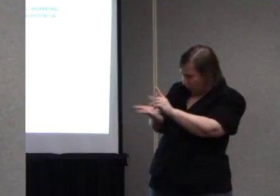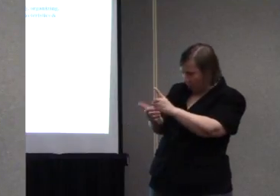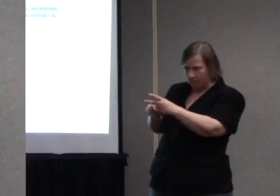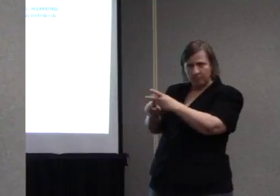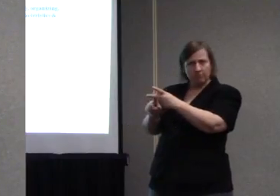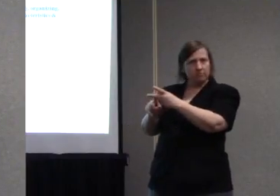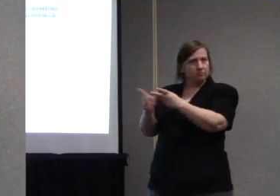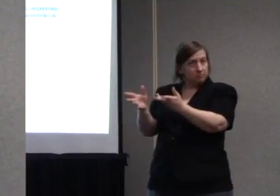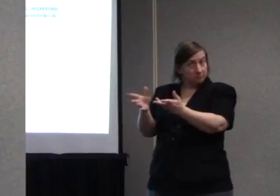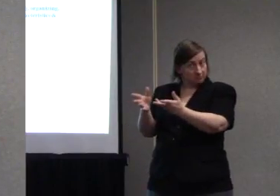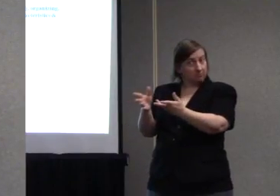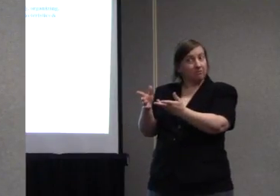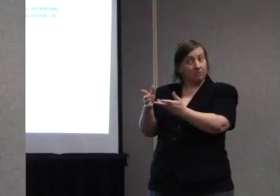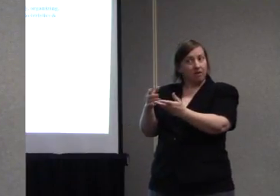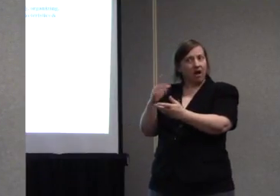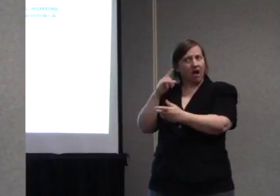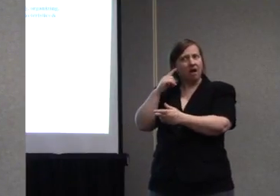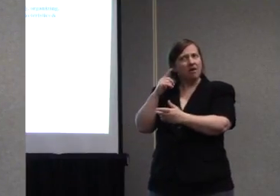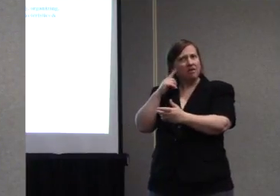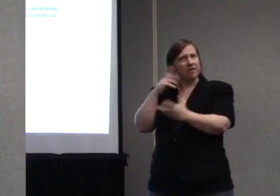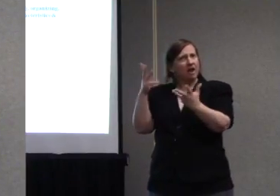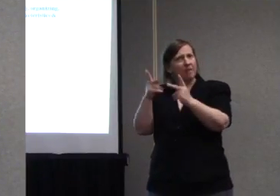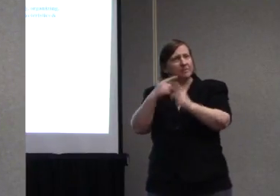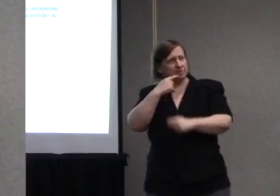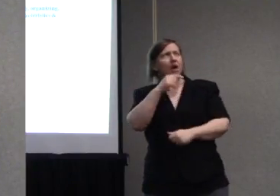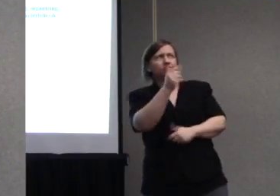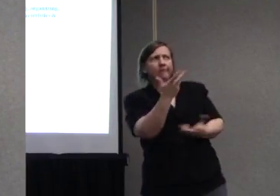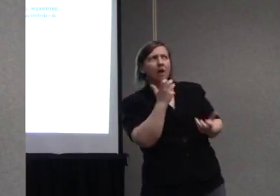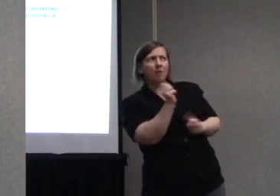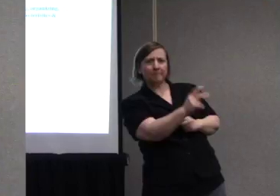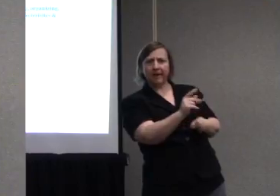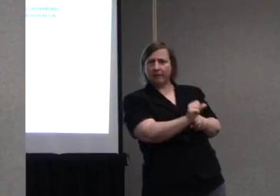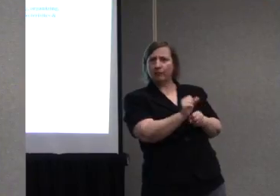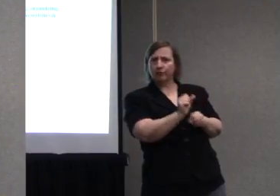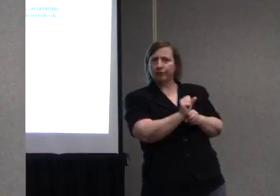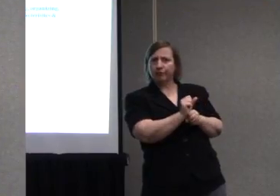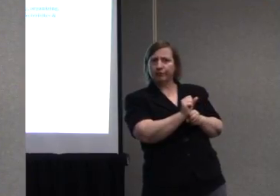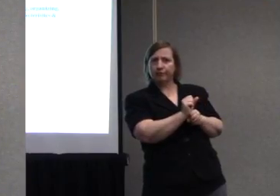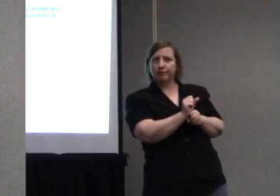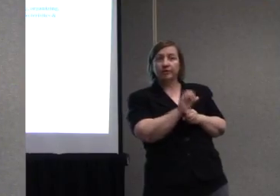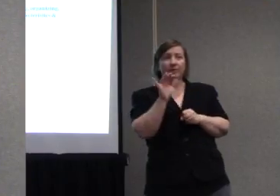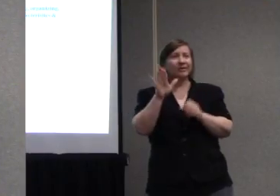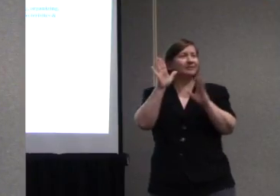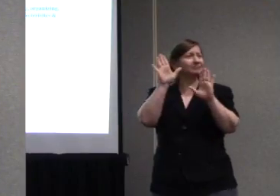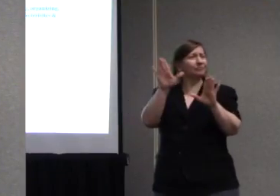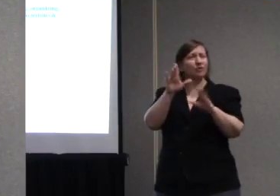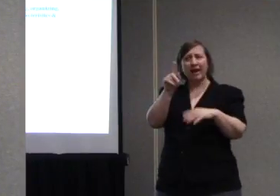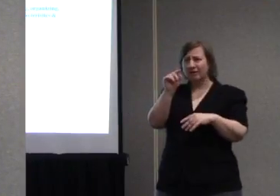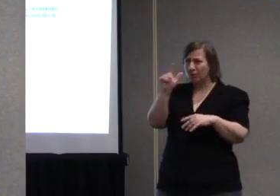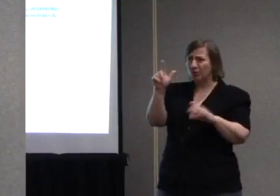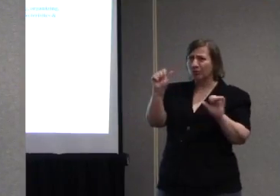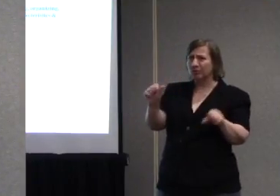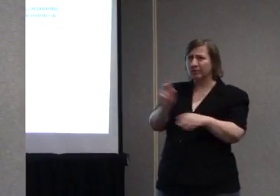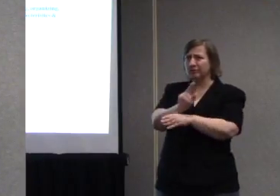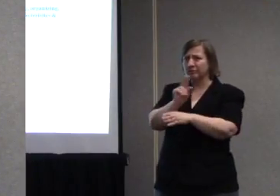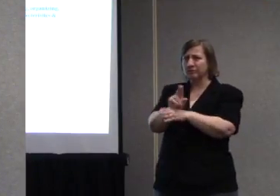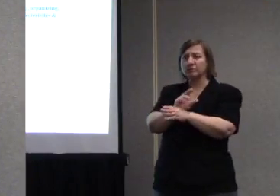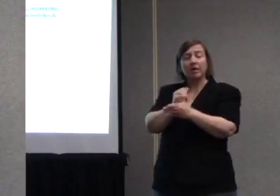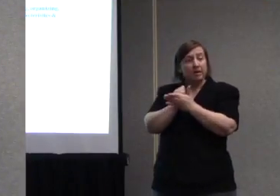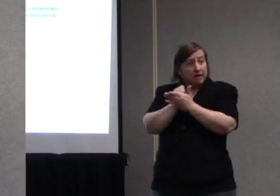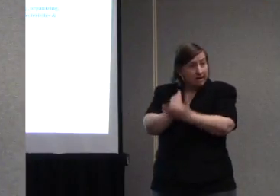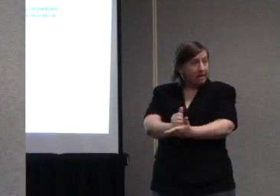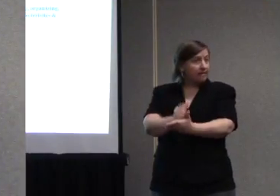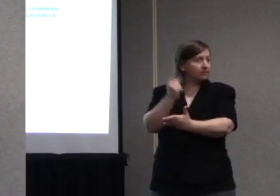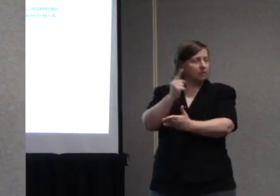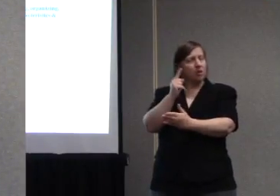say, what are your goals? I think you're going to hear, I want to go back to work being said. And so this is a good tool for